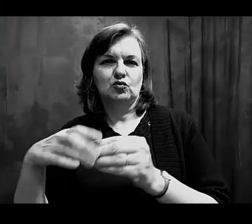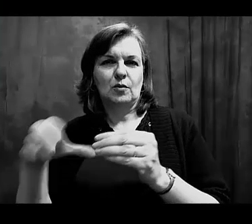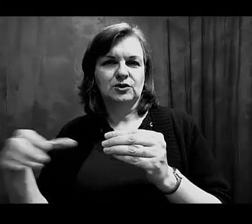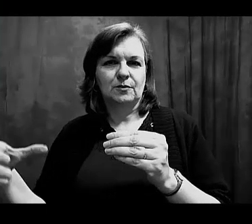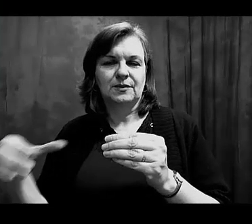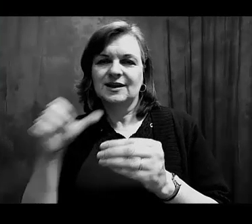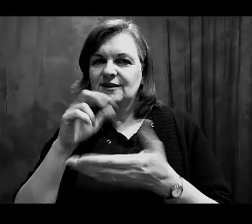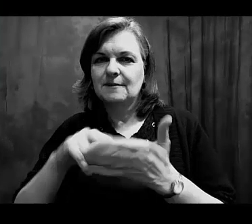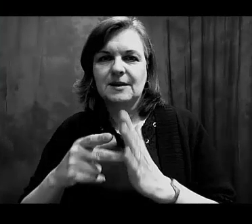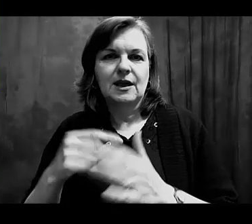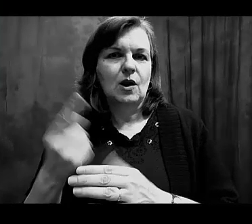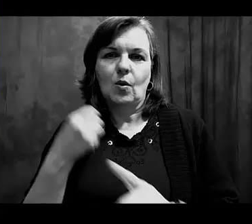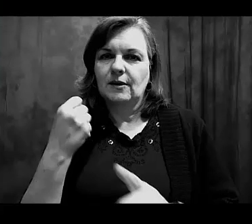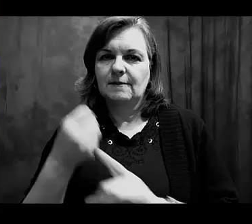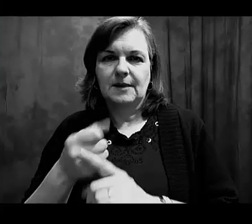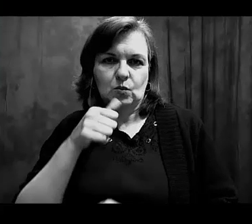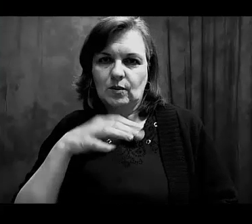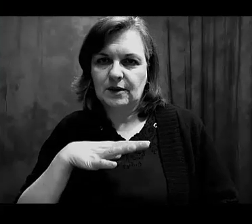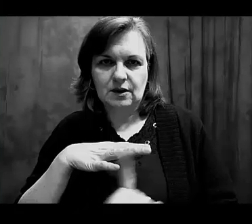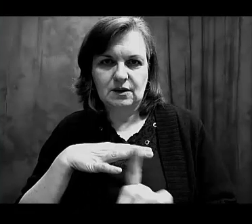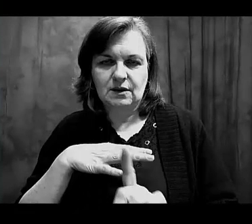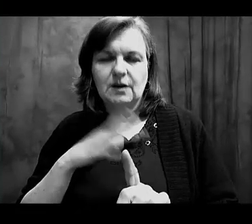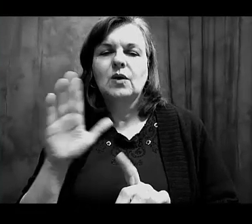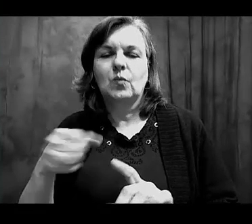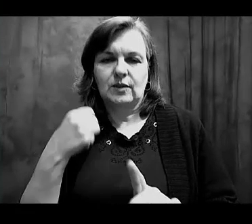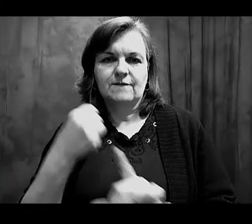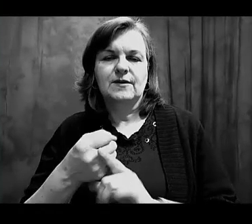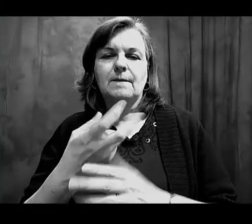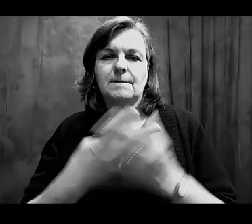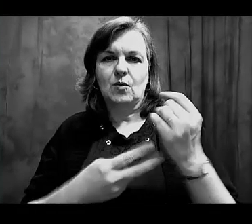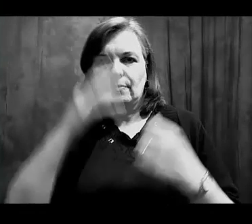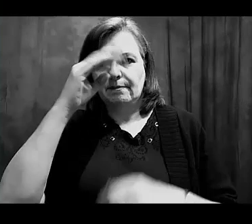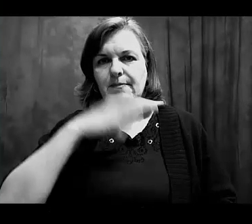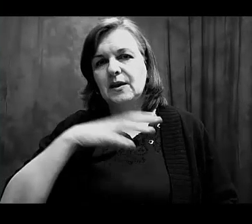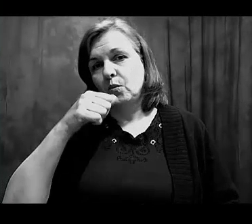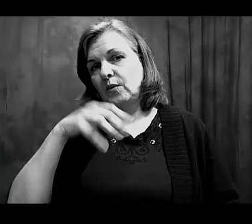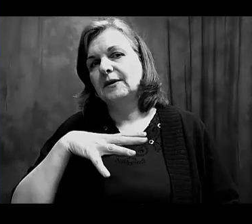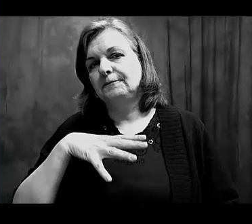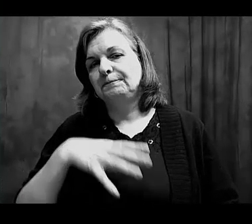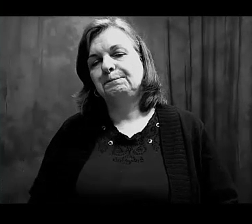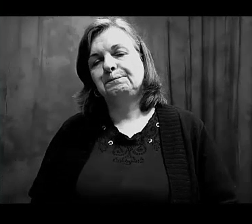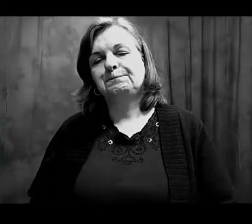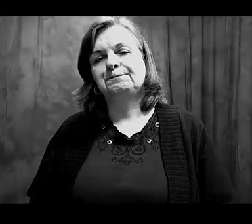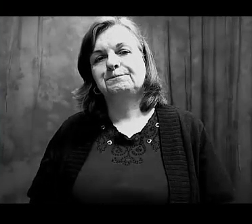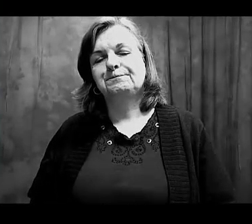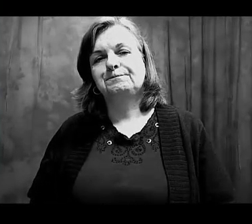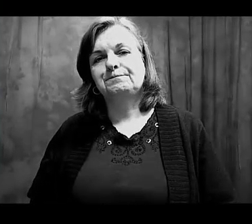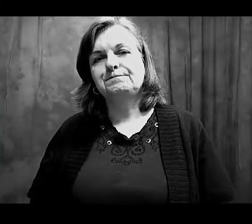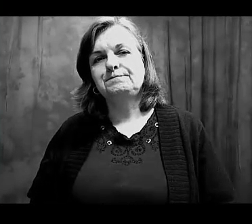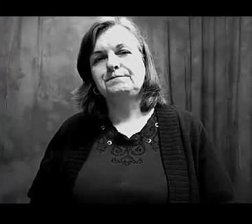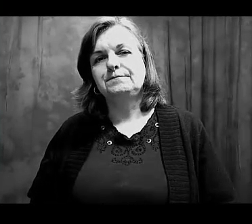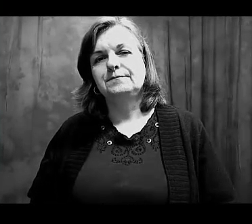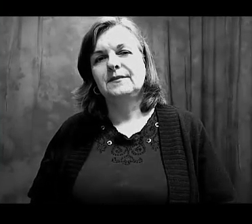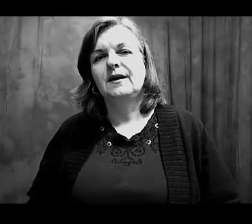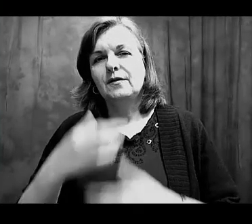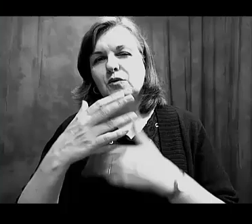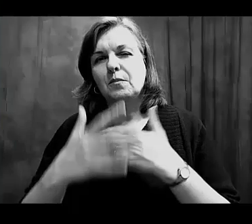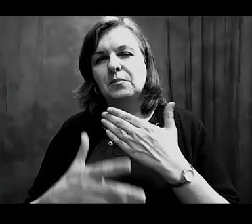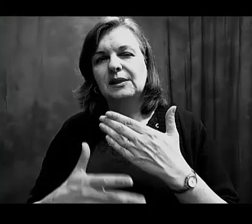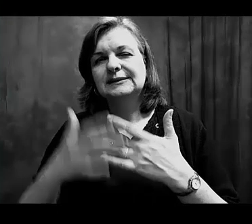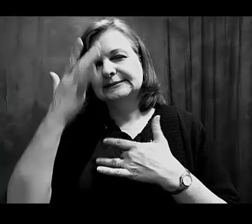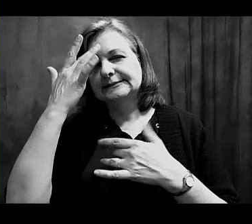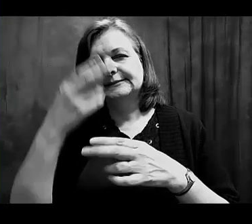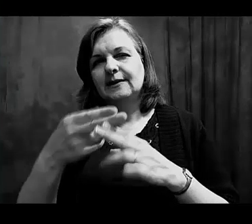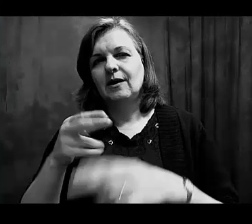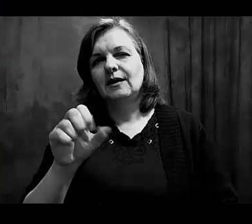women. It will affect women and men. So for sickle cell, though, we actually look at the type